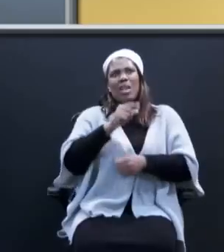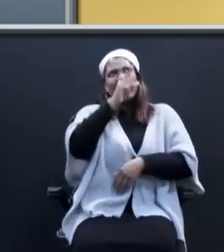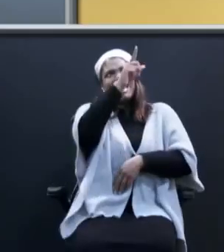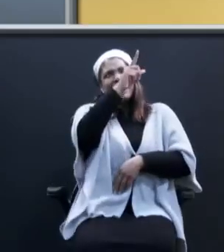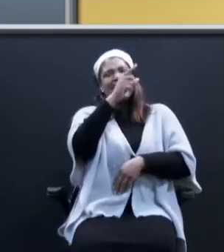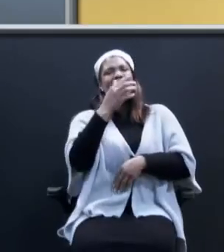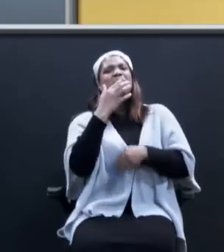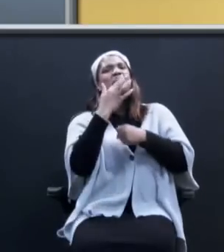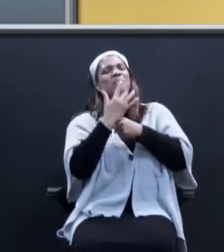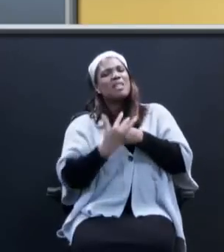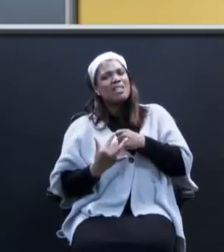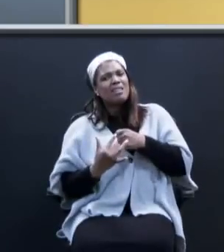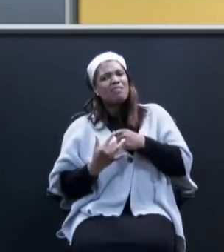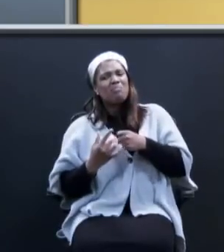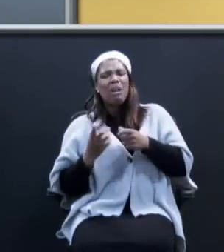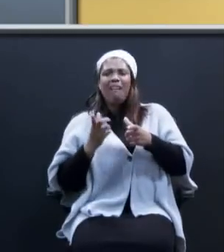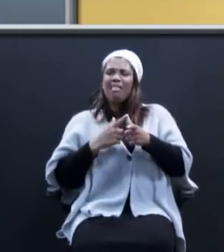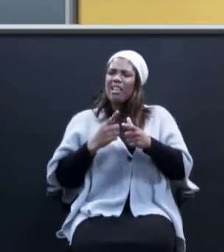cut off.